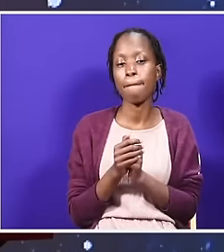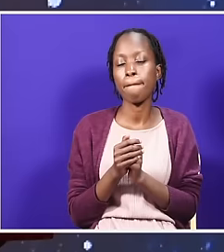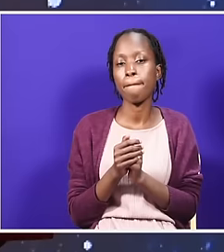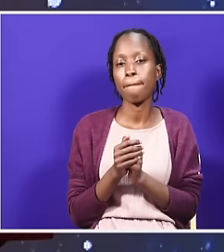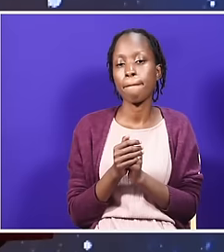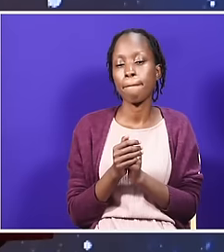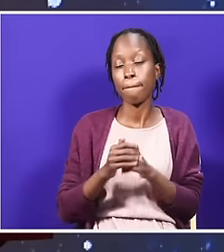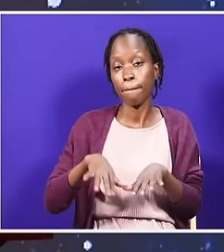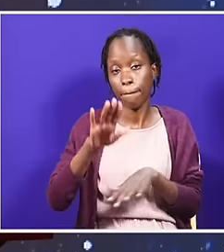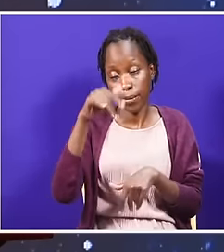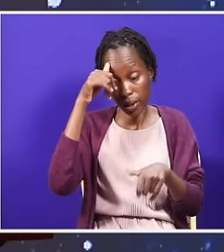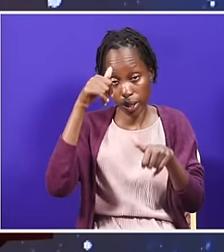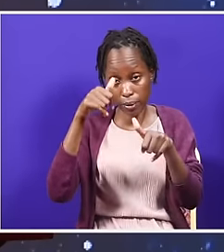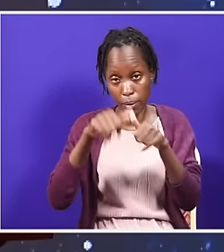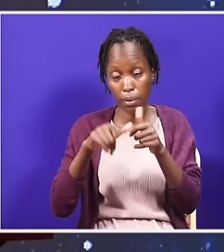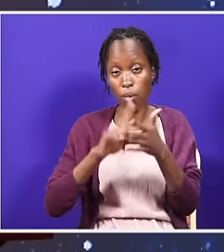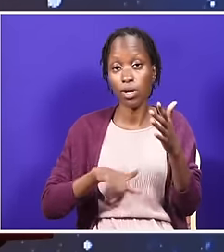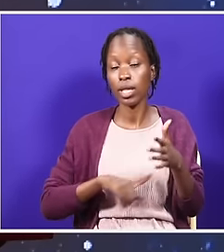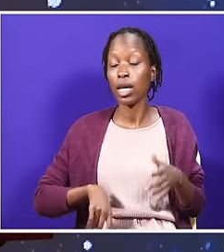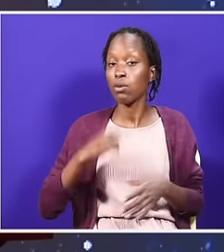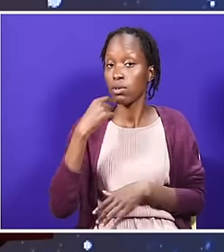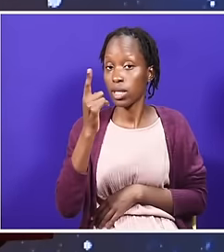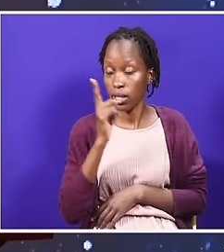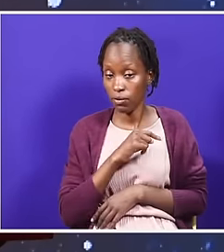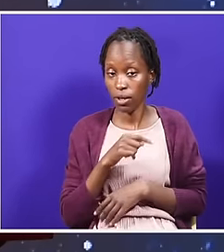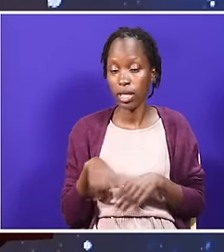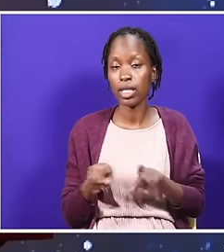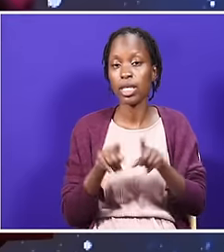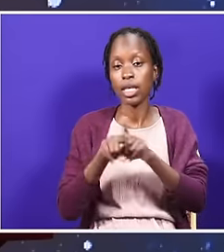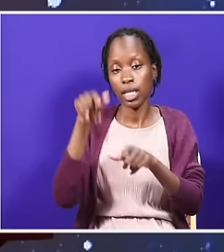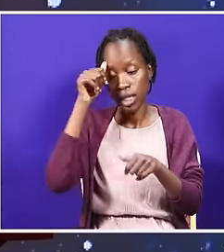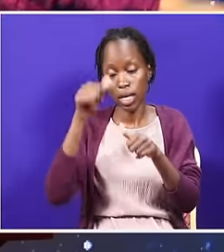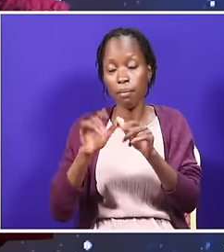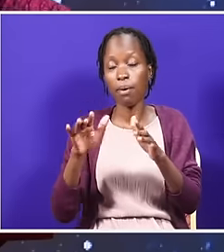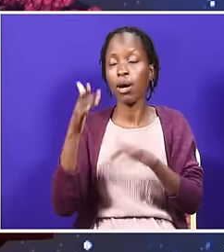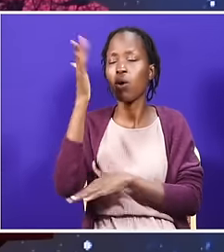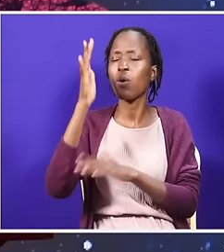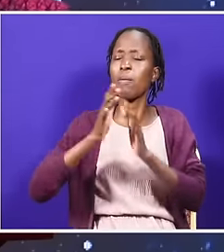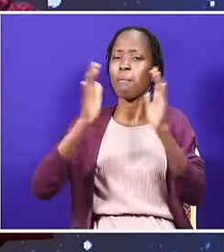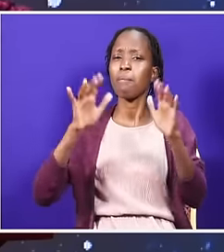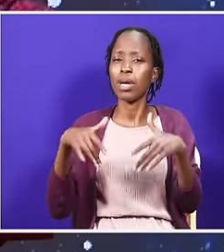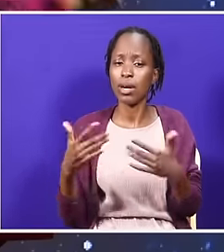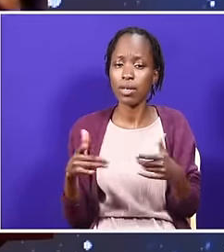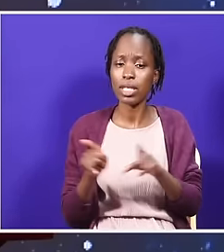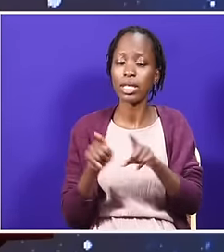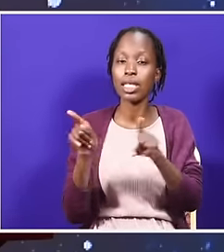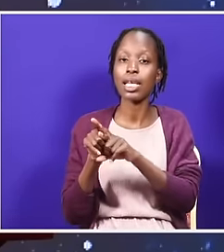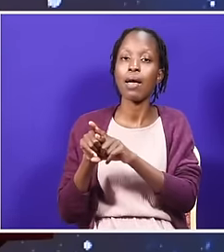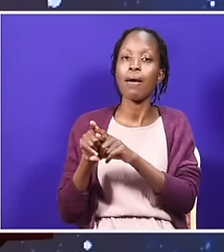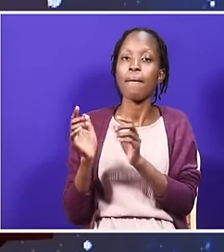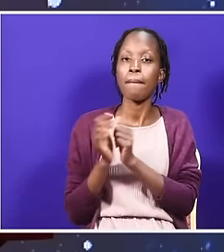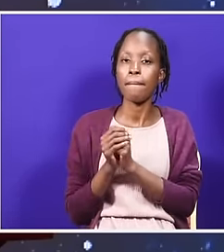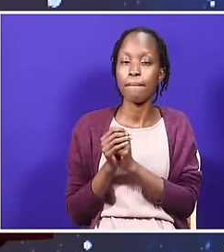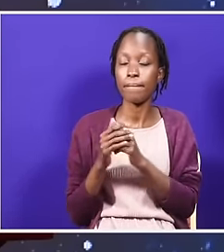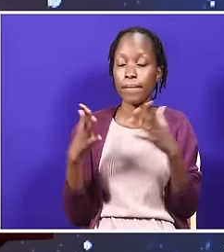moment. Remember what God has said. Remember how big he is. Then rehearse